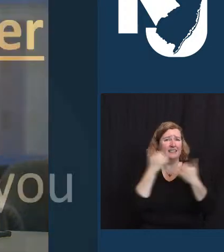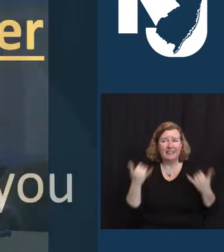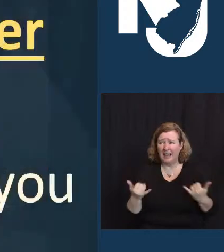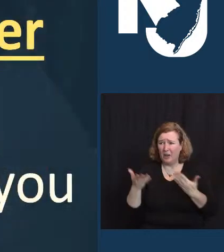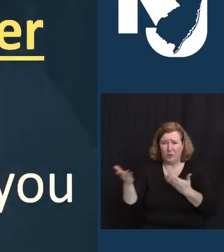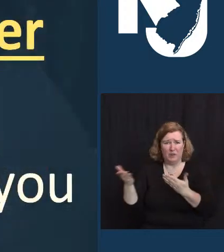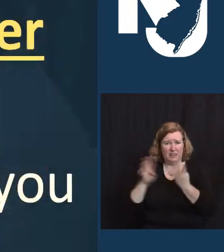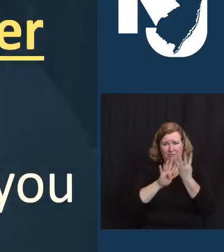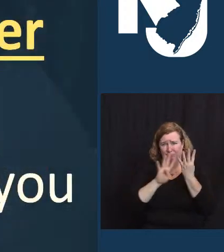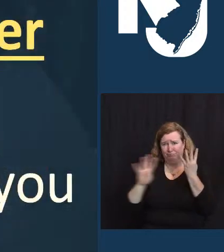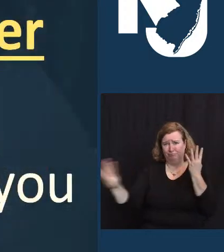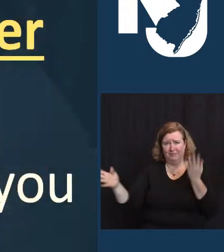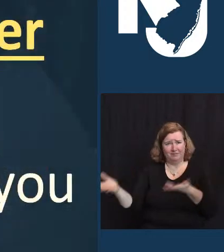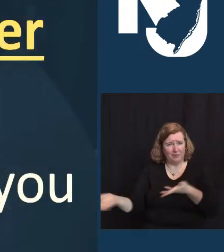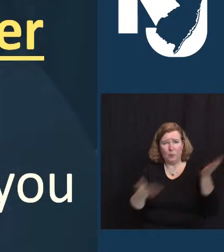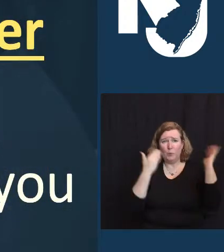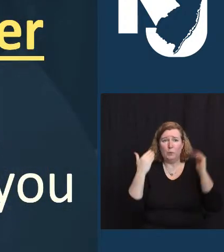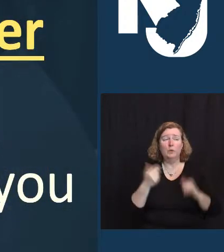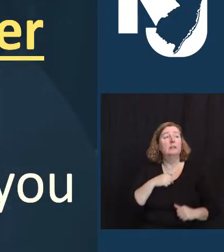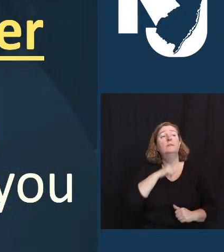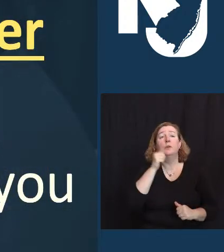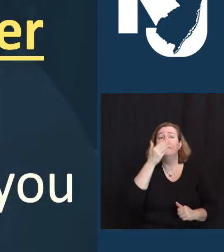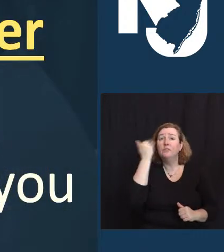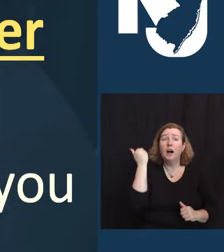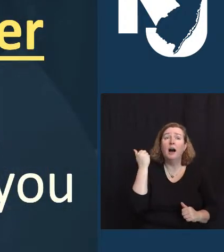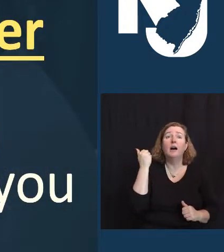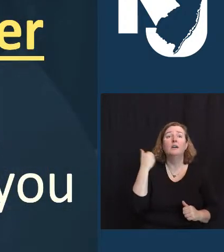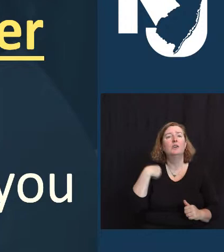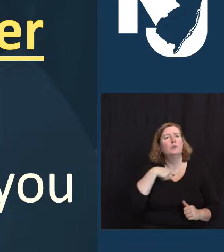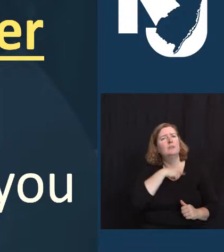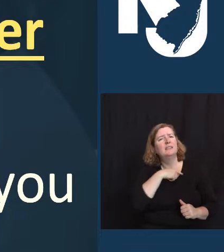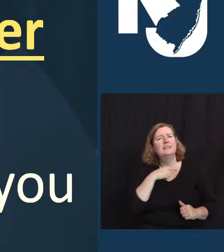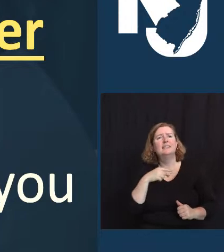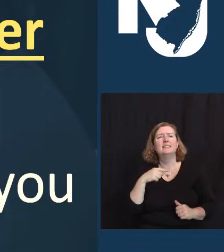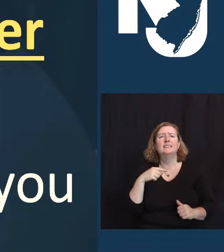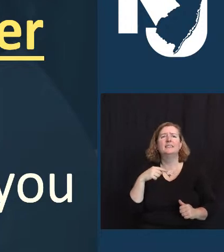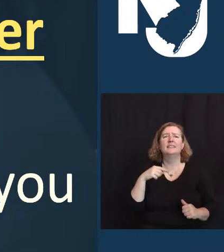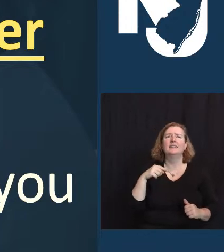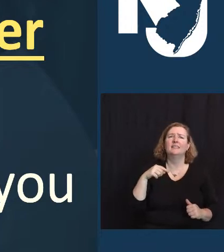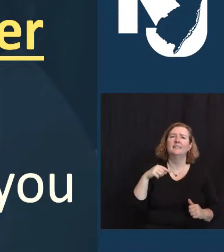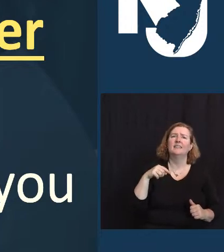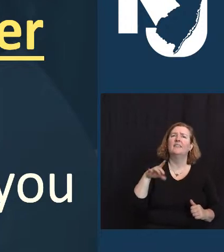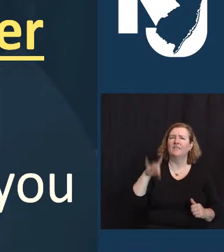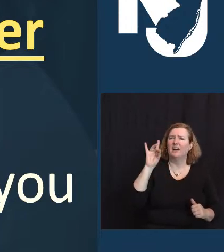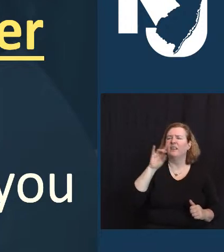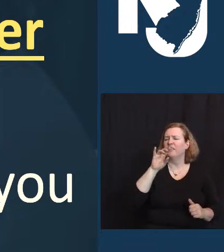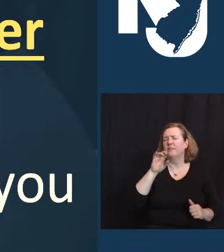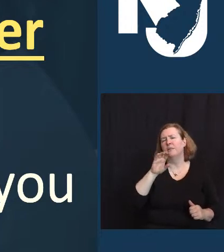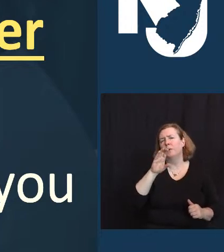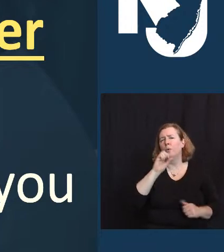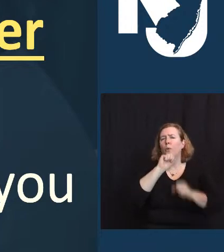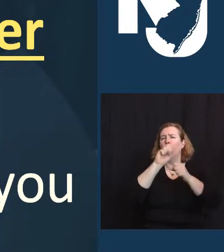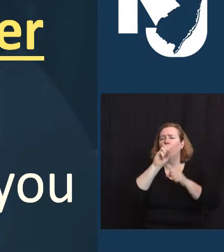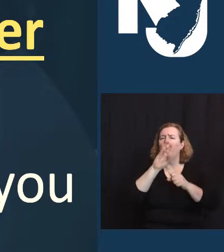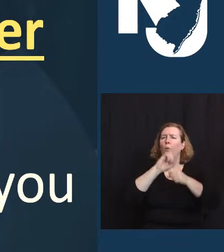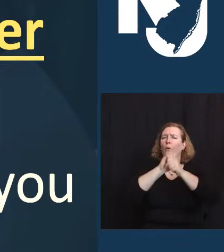also, folks, don't forget that the beta version of our vaccine finder is also available at